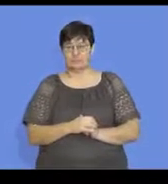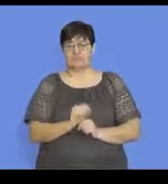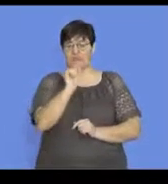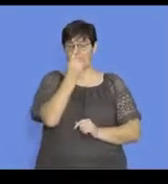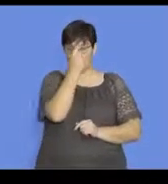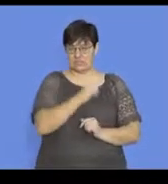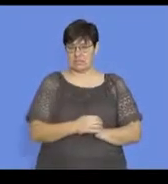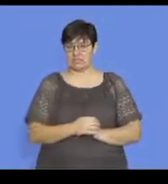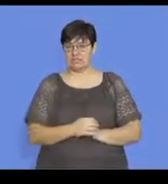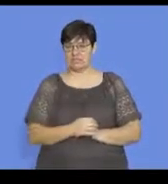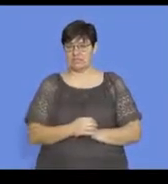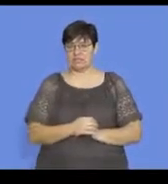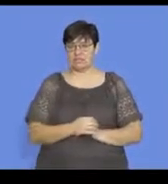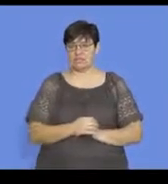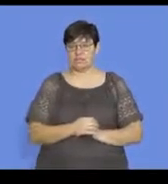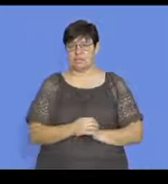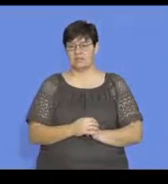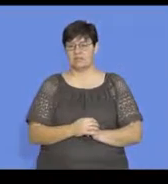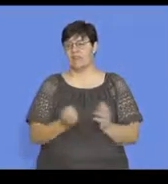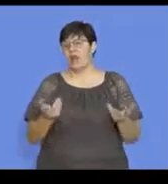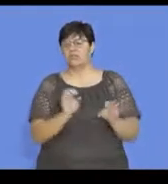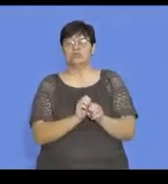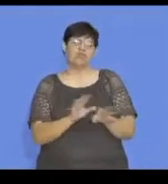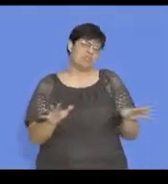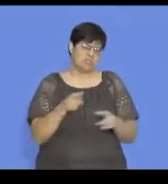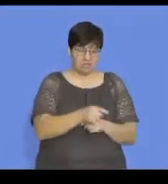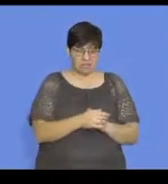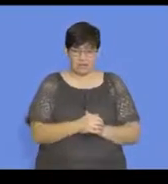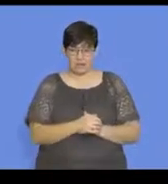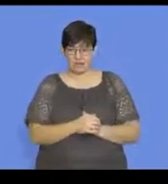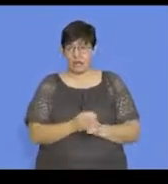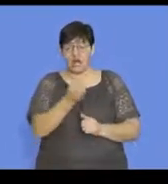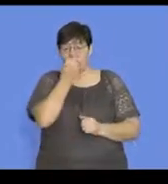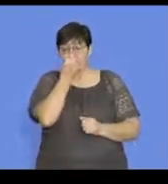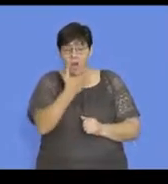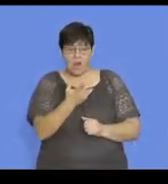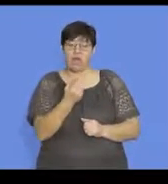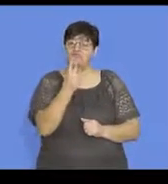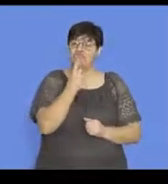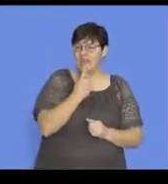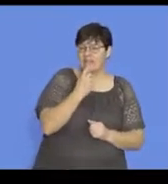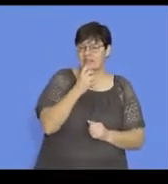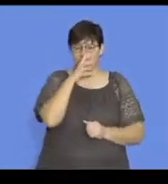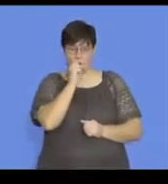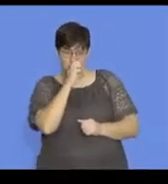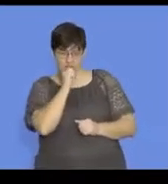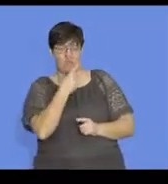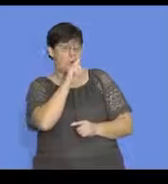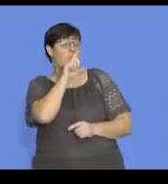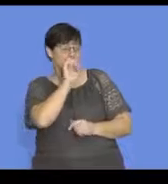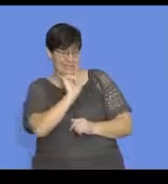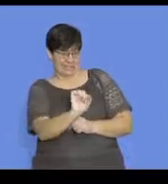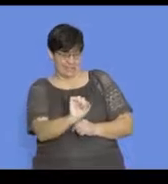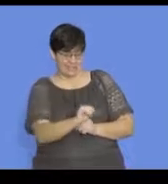let's have a look here. Guys, generally speaking, the flowers are red or orange. Birds tend to